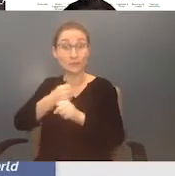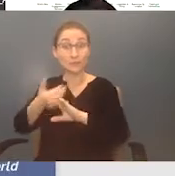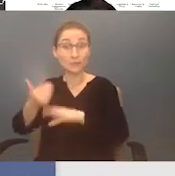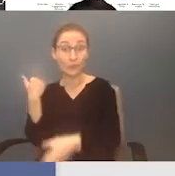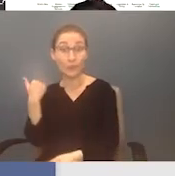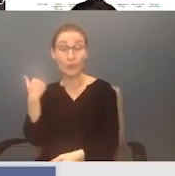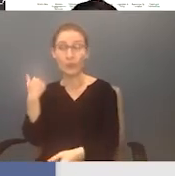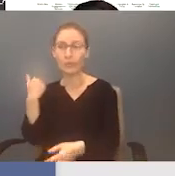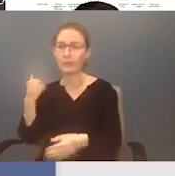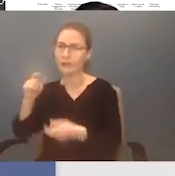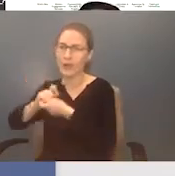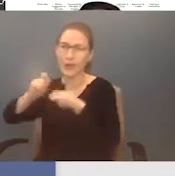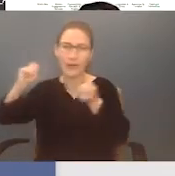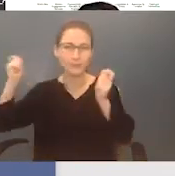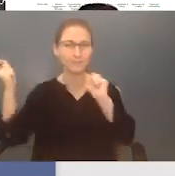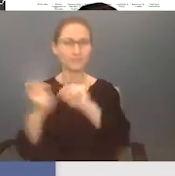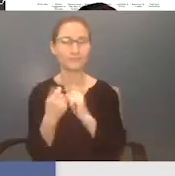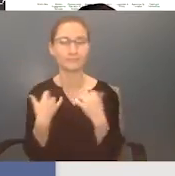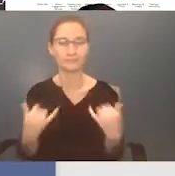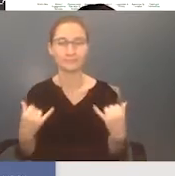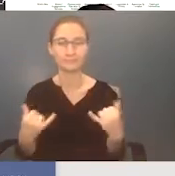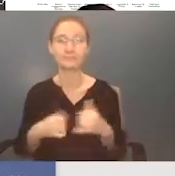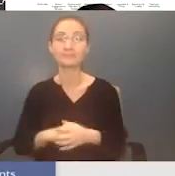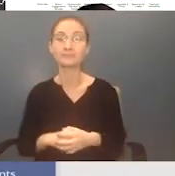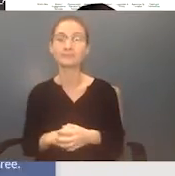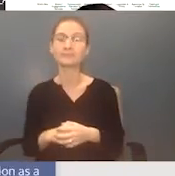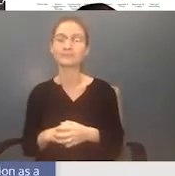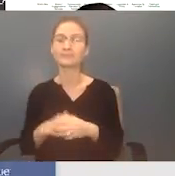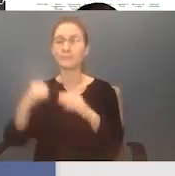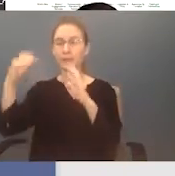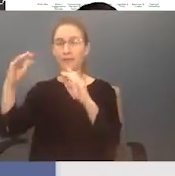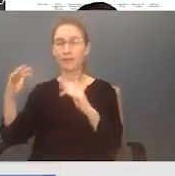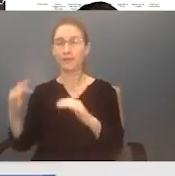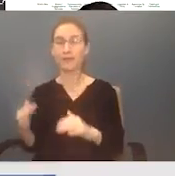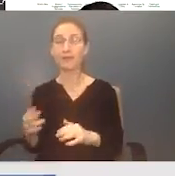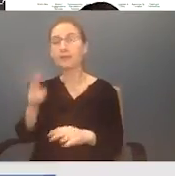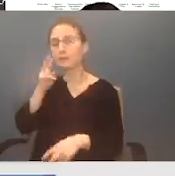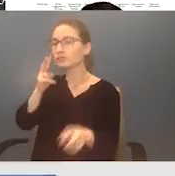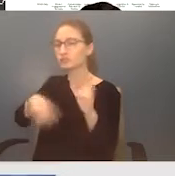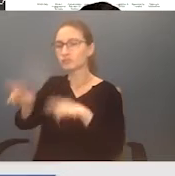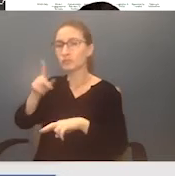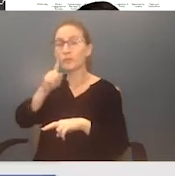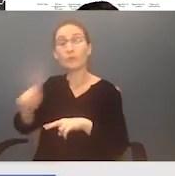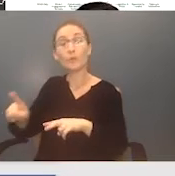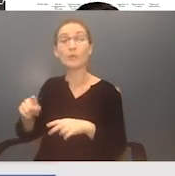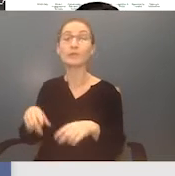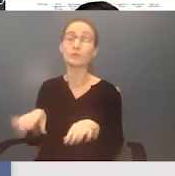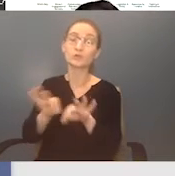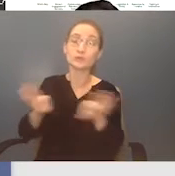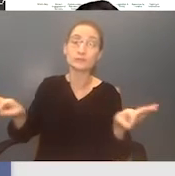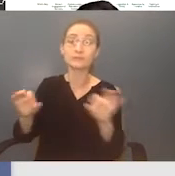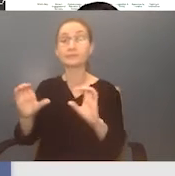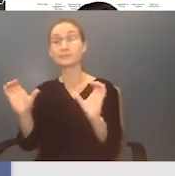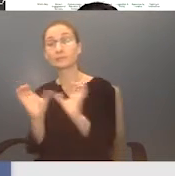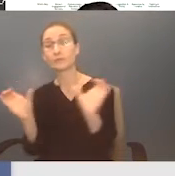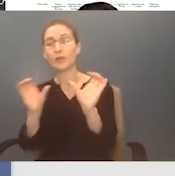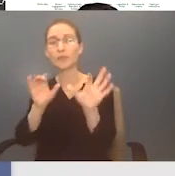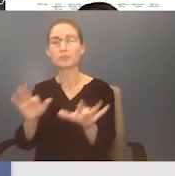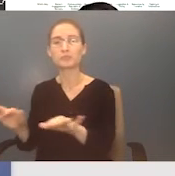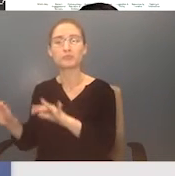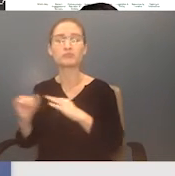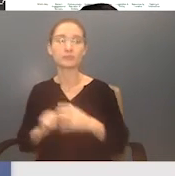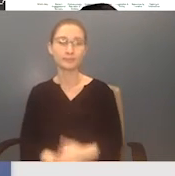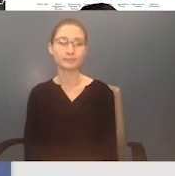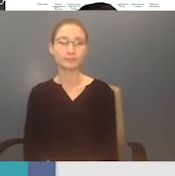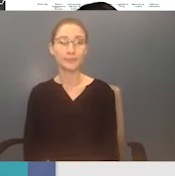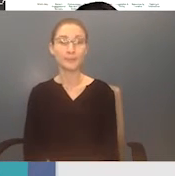school. And then an overview of certificates and degrees. So all kinds of good stuff there for you. Now